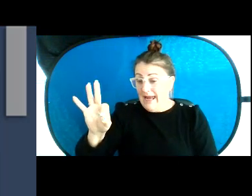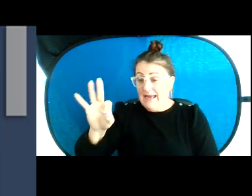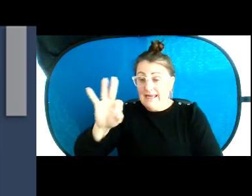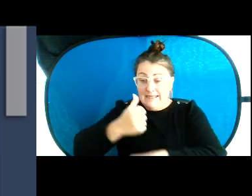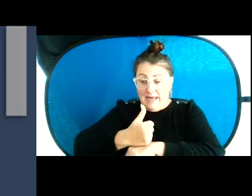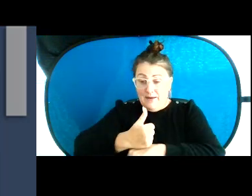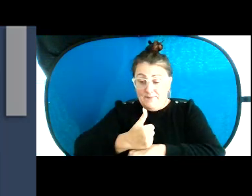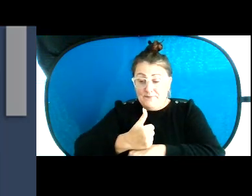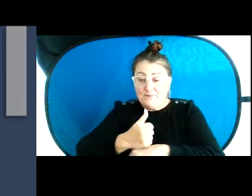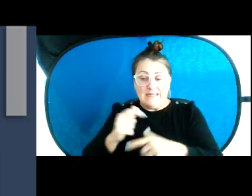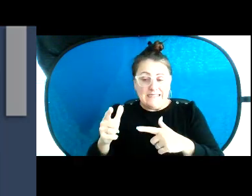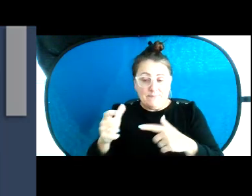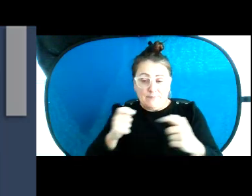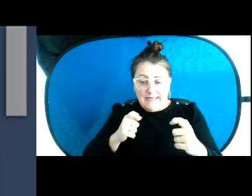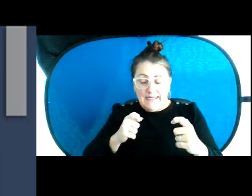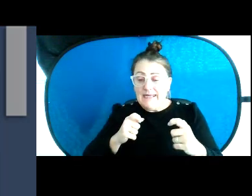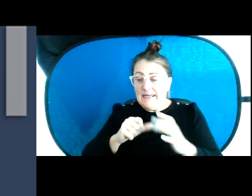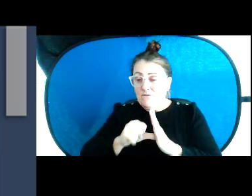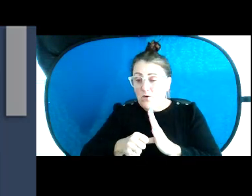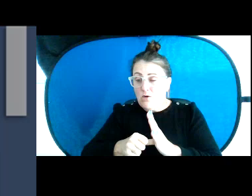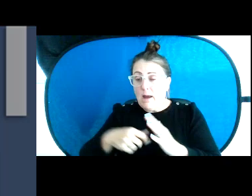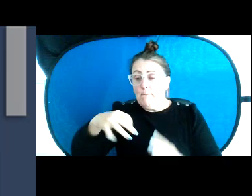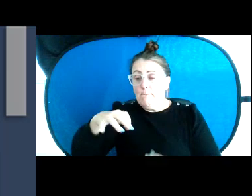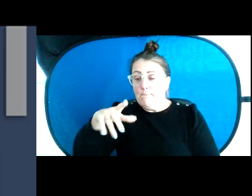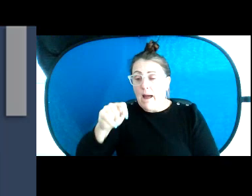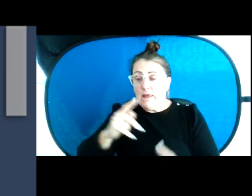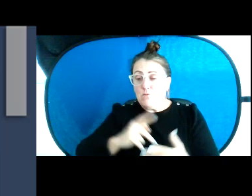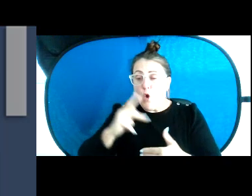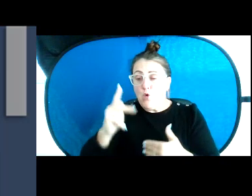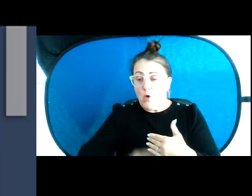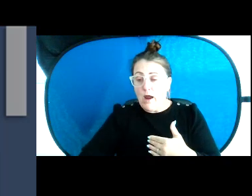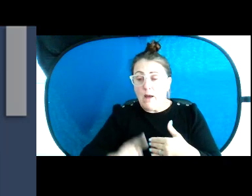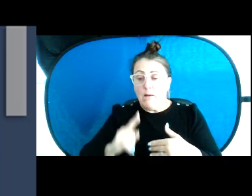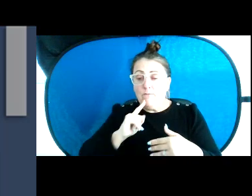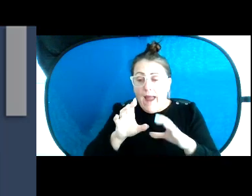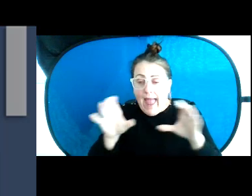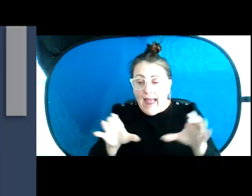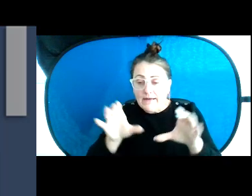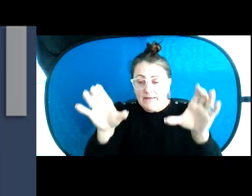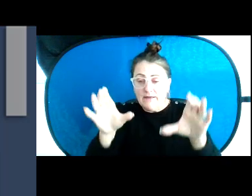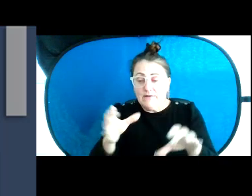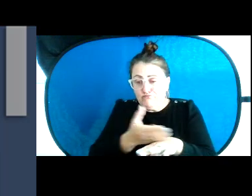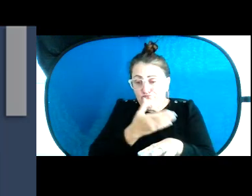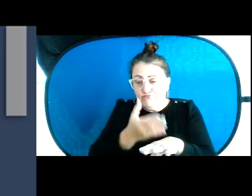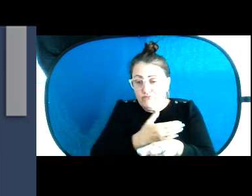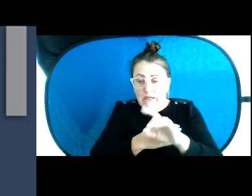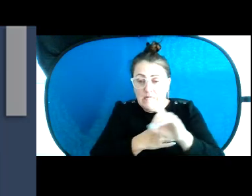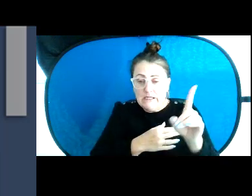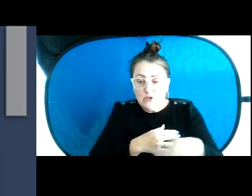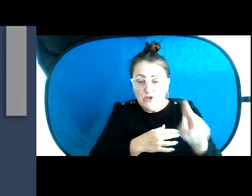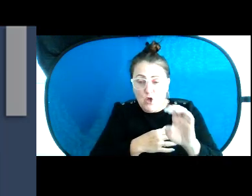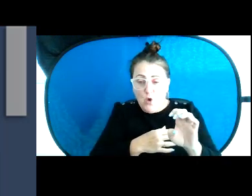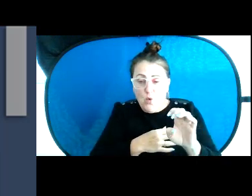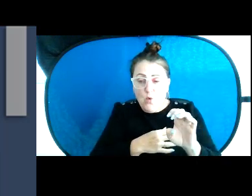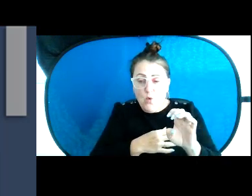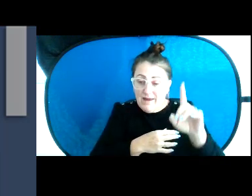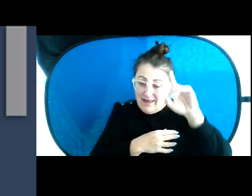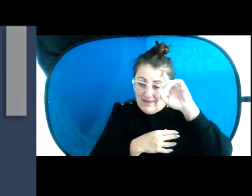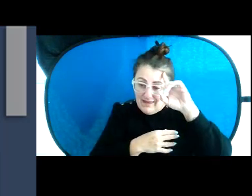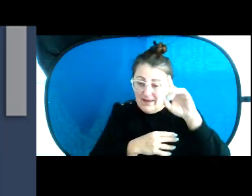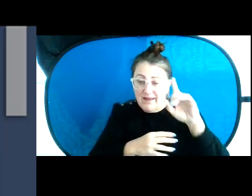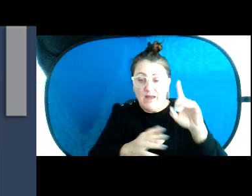speed enforcement pilot program in active construction zones, which I think, and most of us think, will be a game